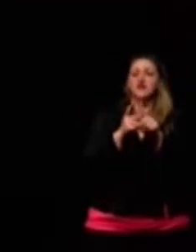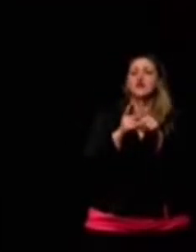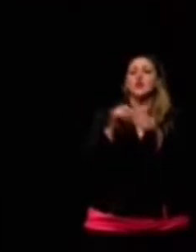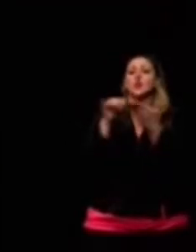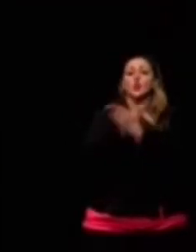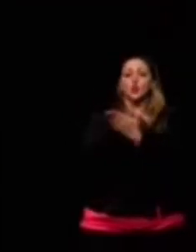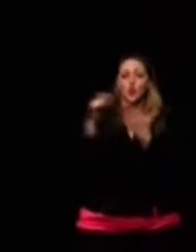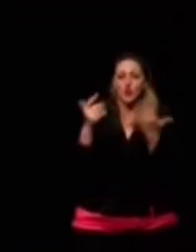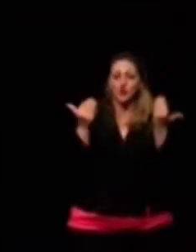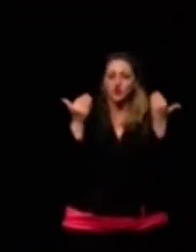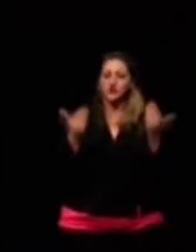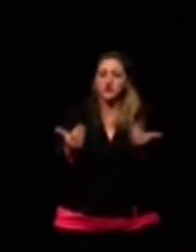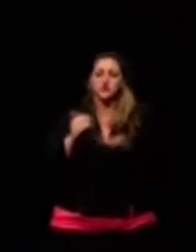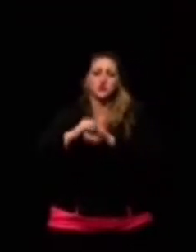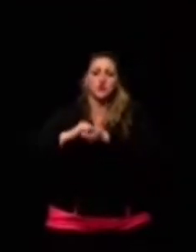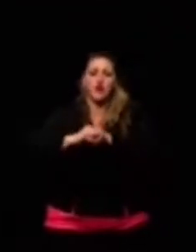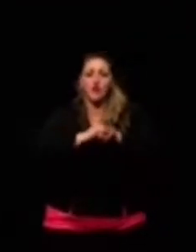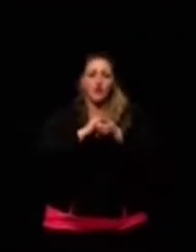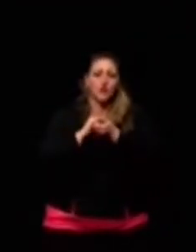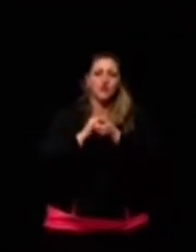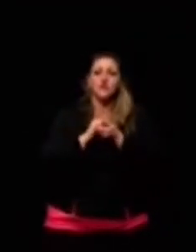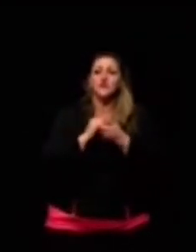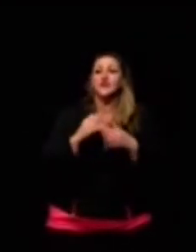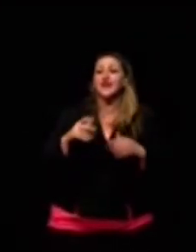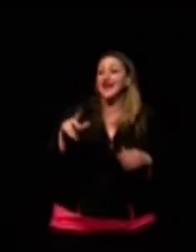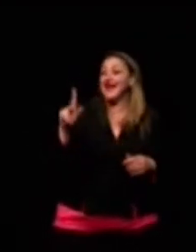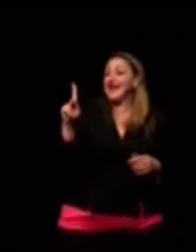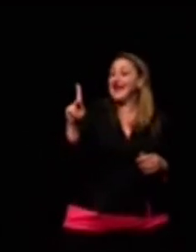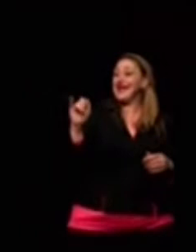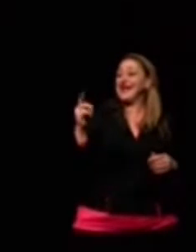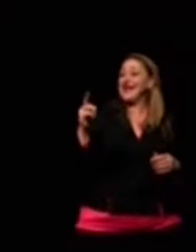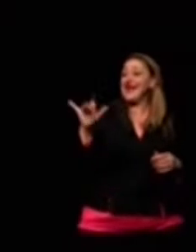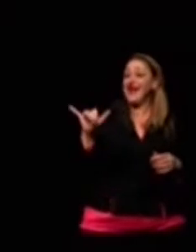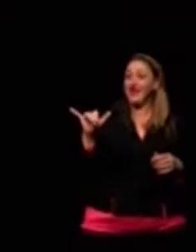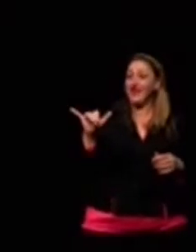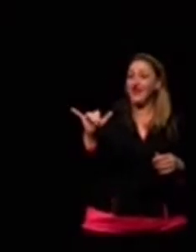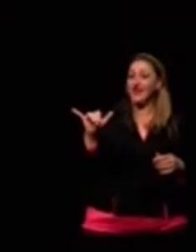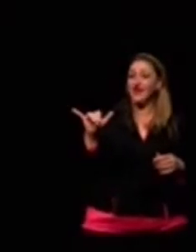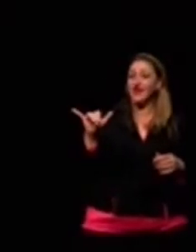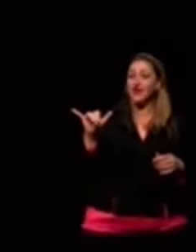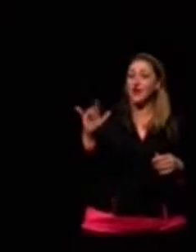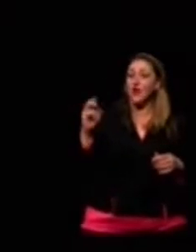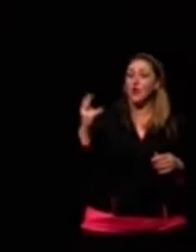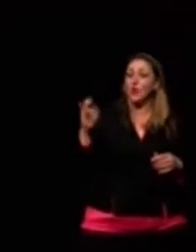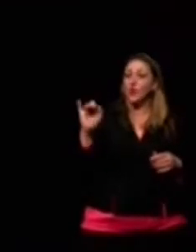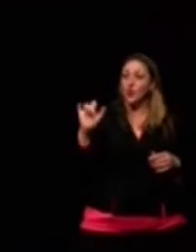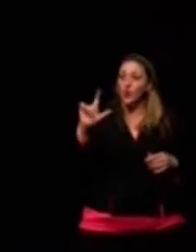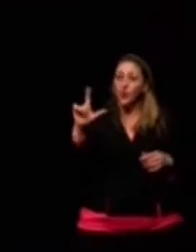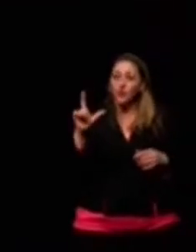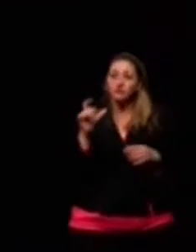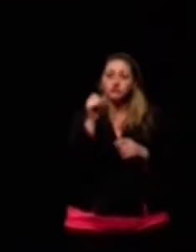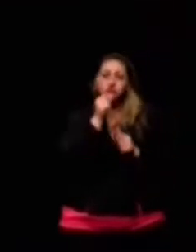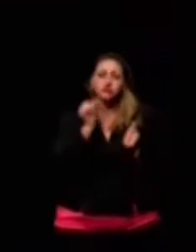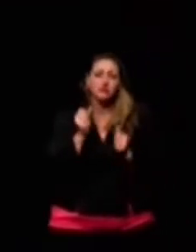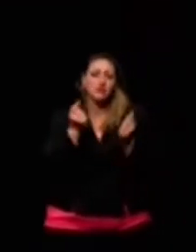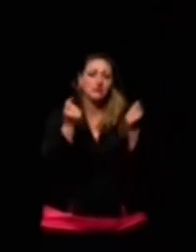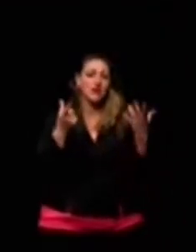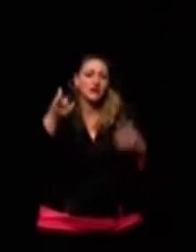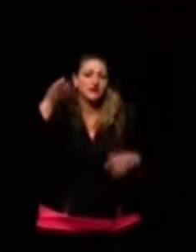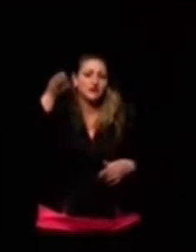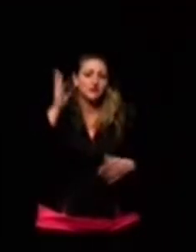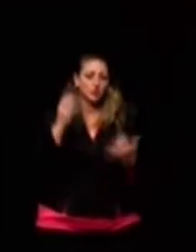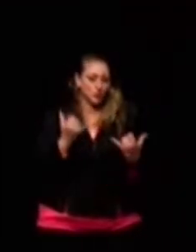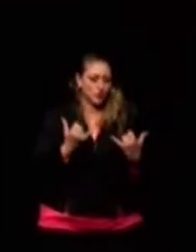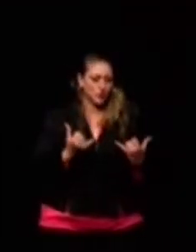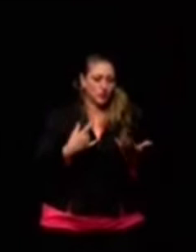together and move forward. Kathy Hochul took office at a time when our state was suffering. Many speakers today discuss